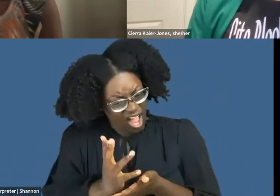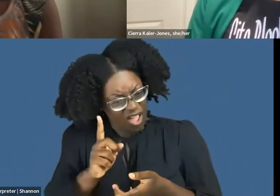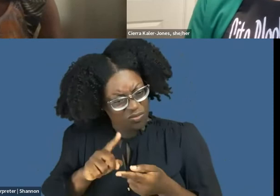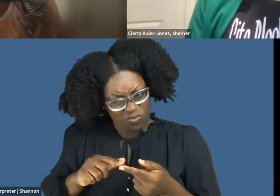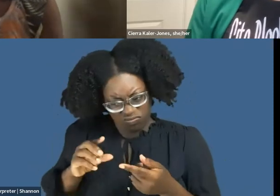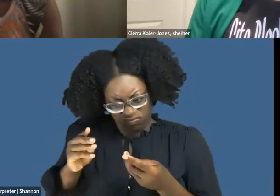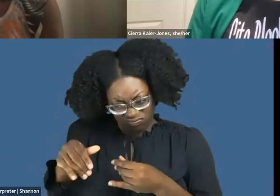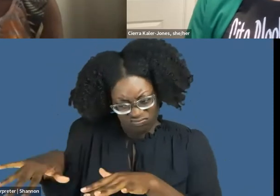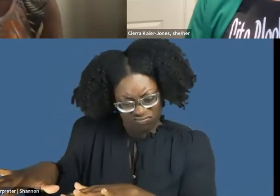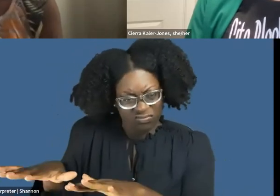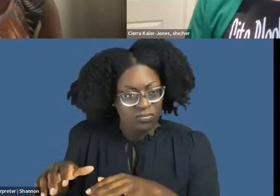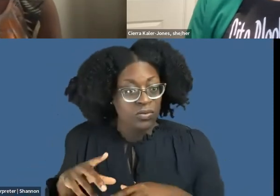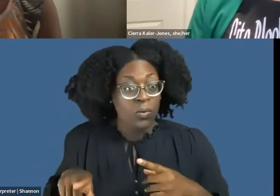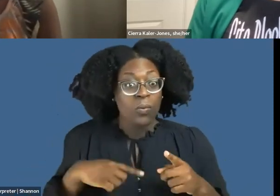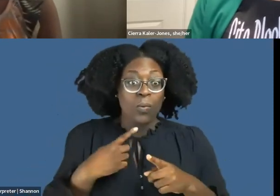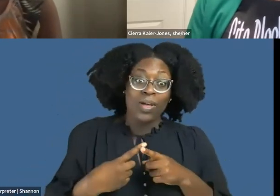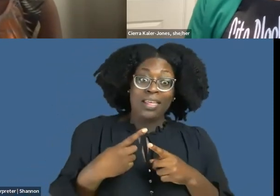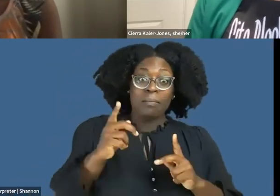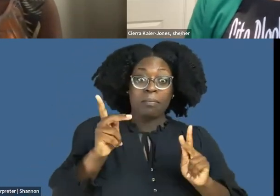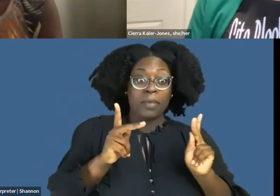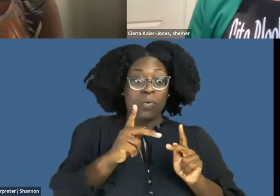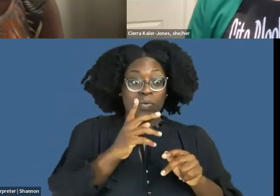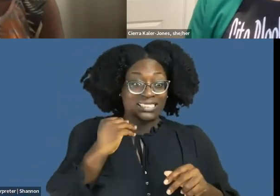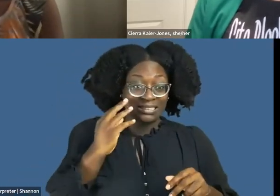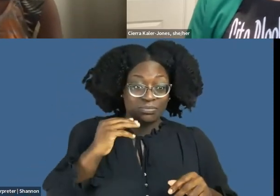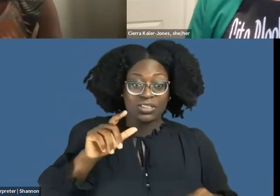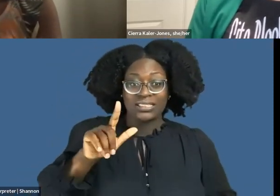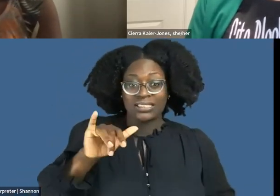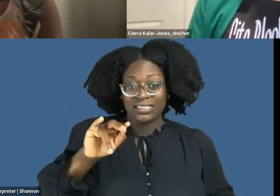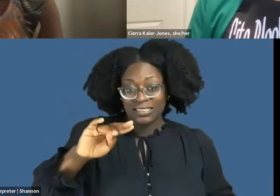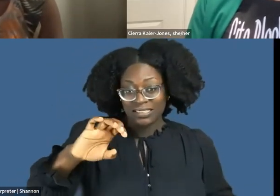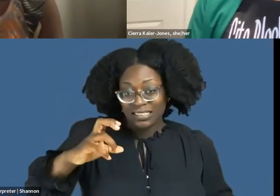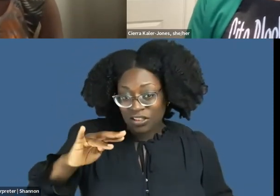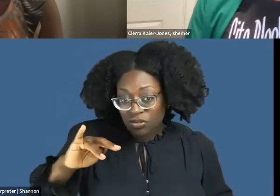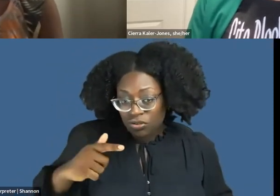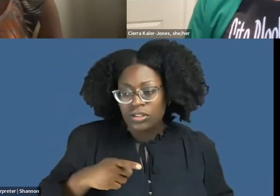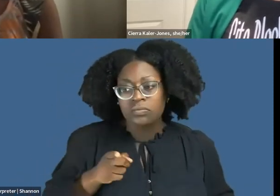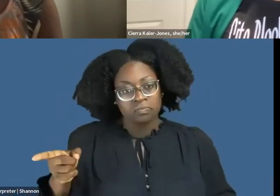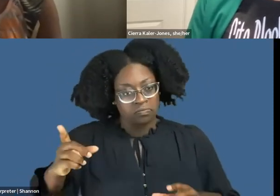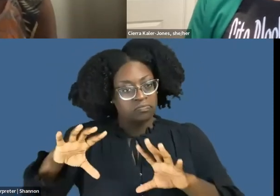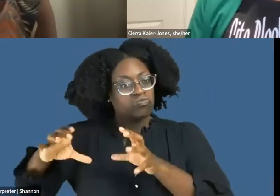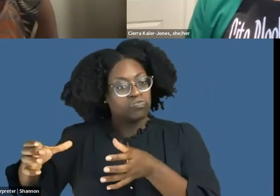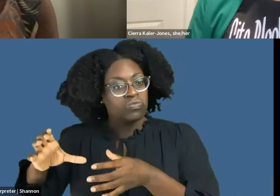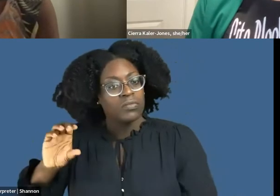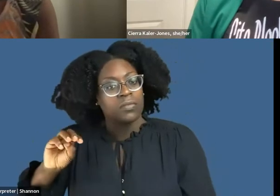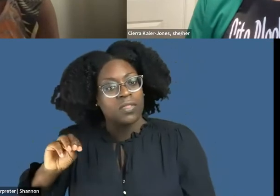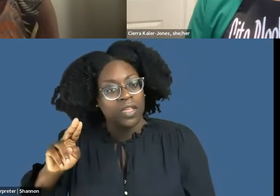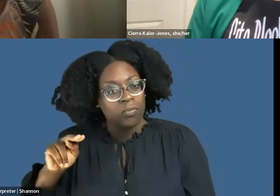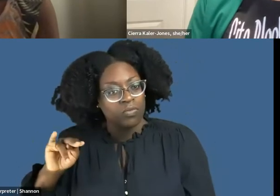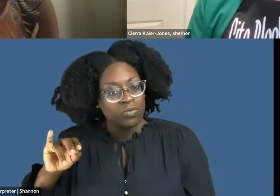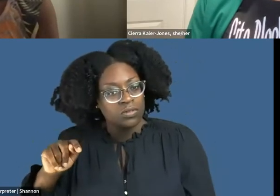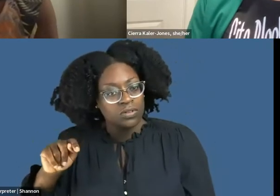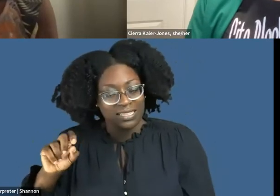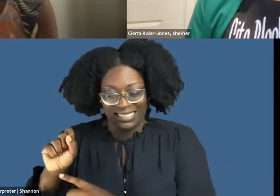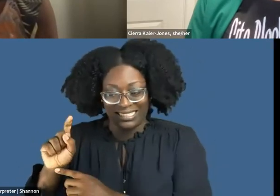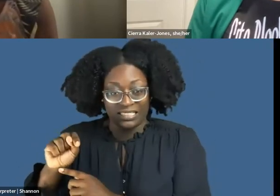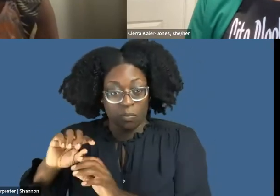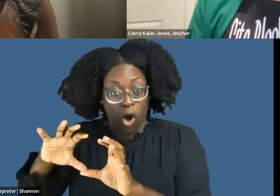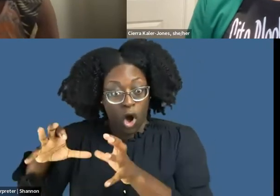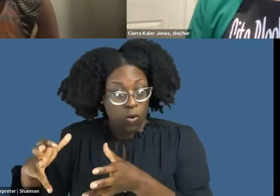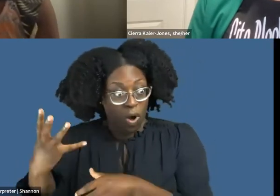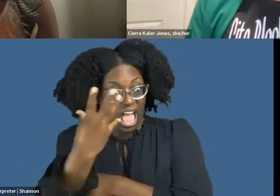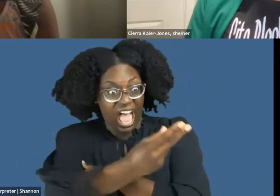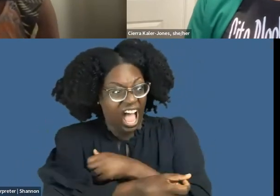lynched, their Communist Party is out protesting against them. So she literally says, "I went to this movement and they